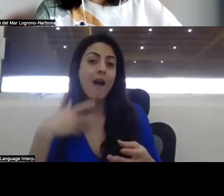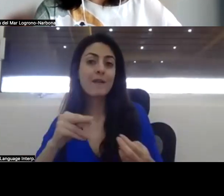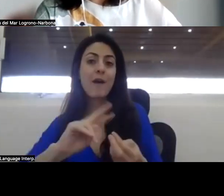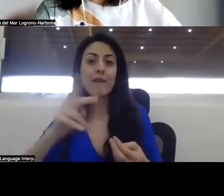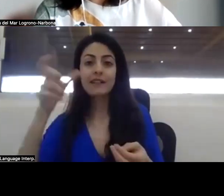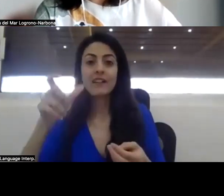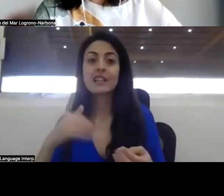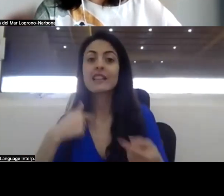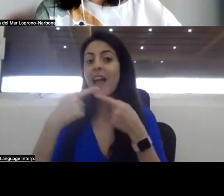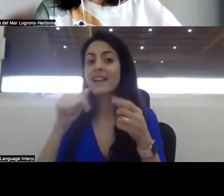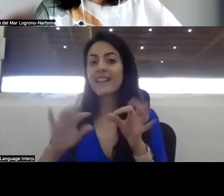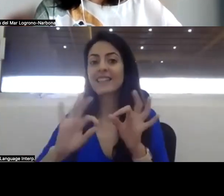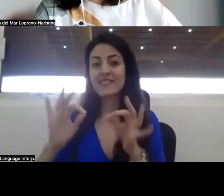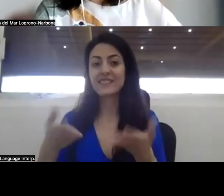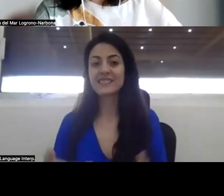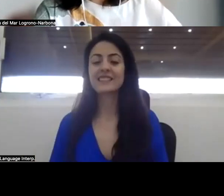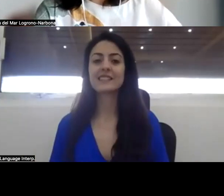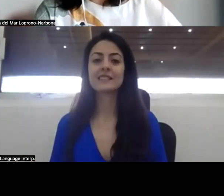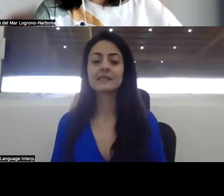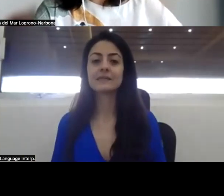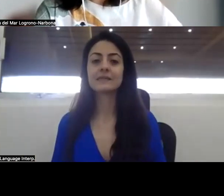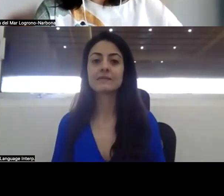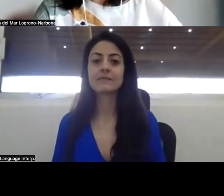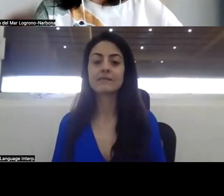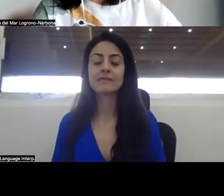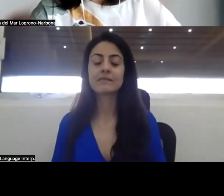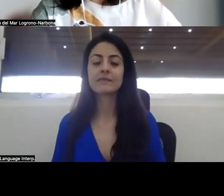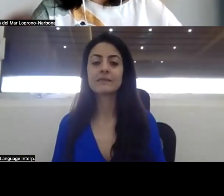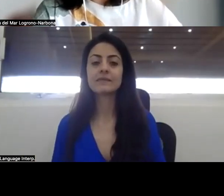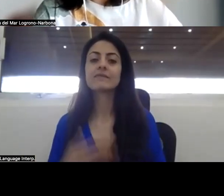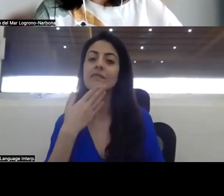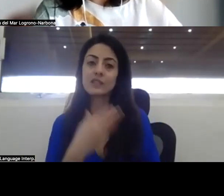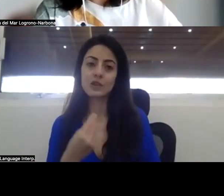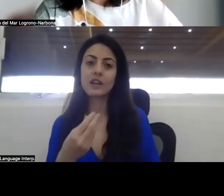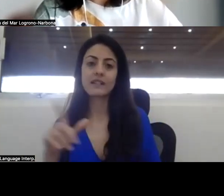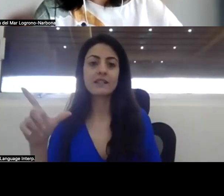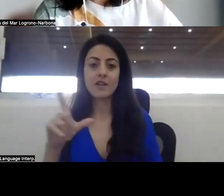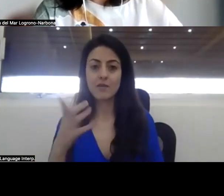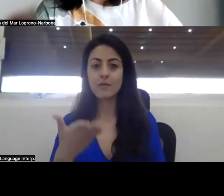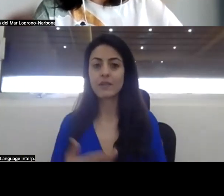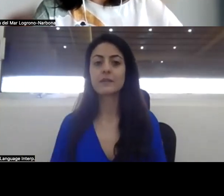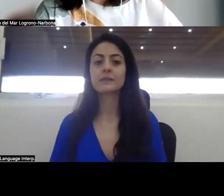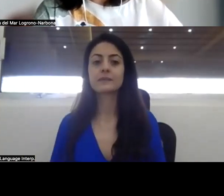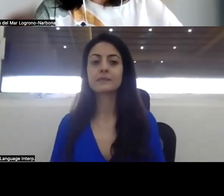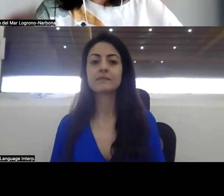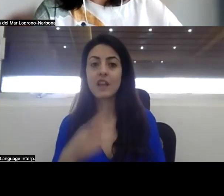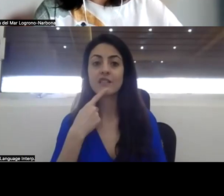Over. Thank you, Luca, for your prompt answer to that to